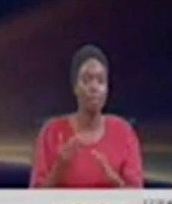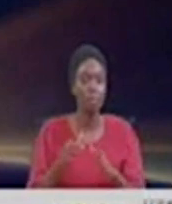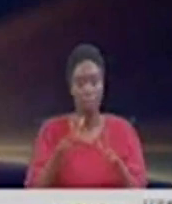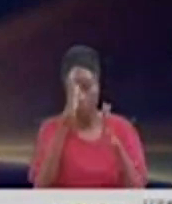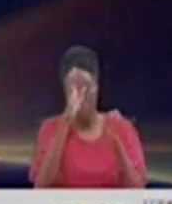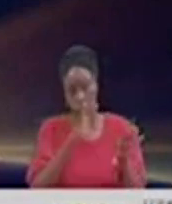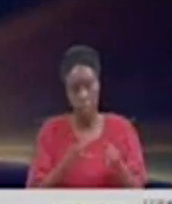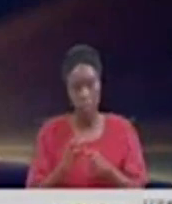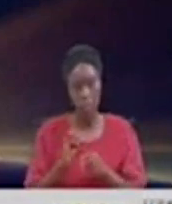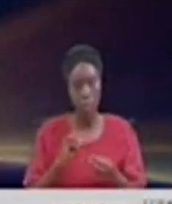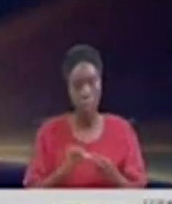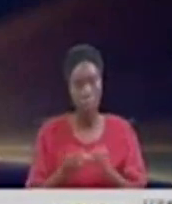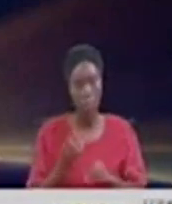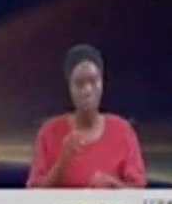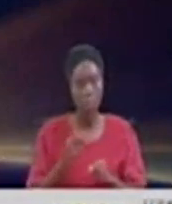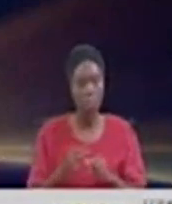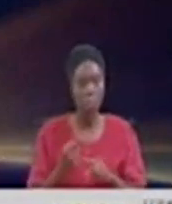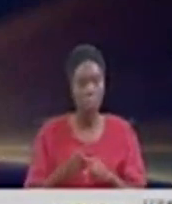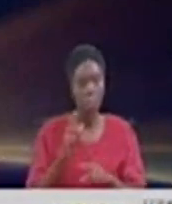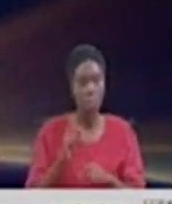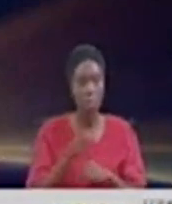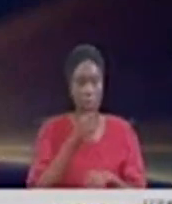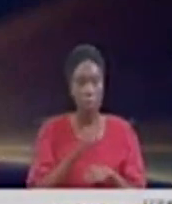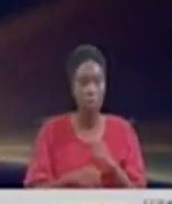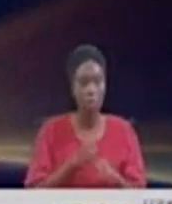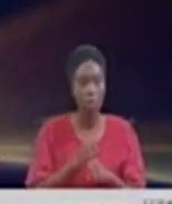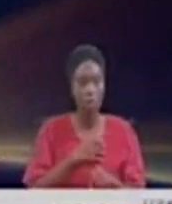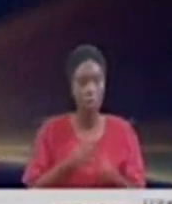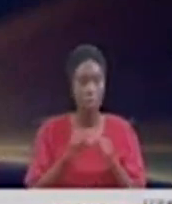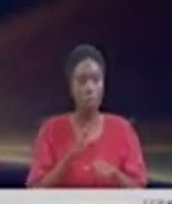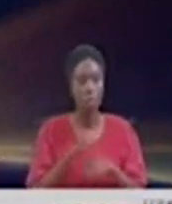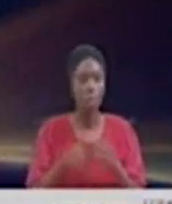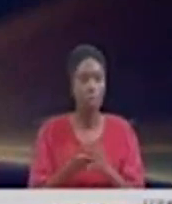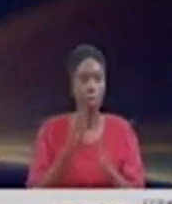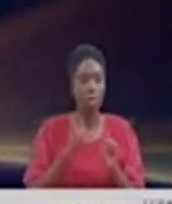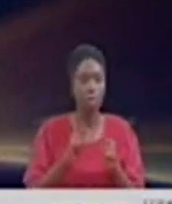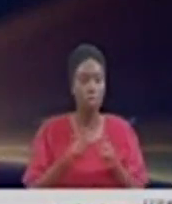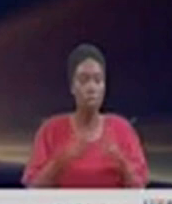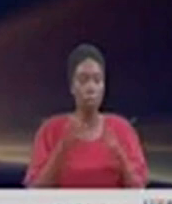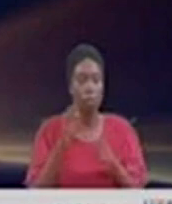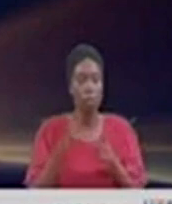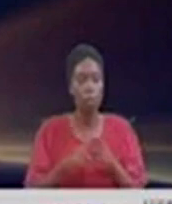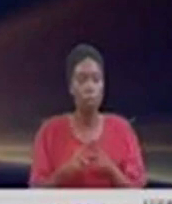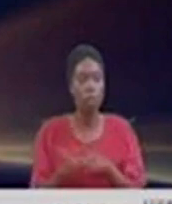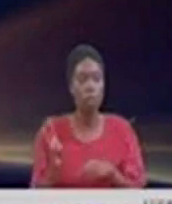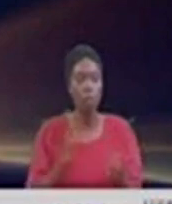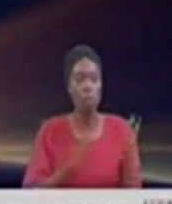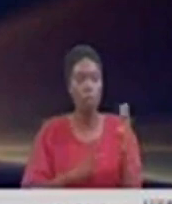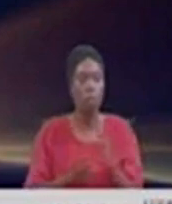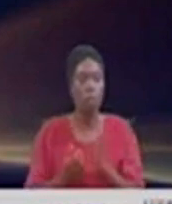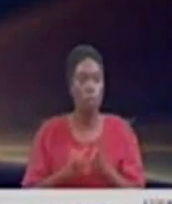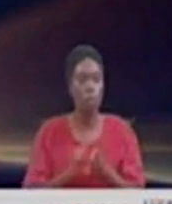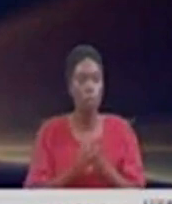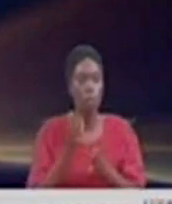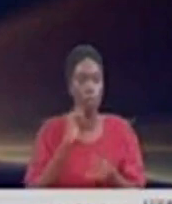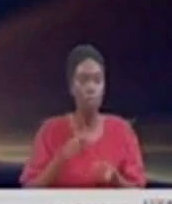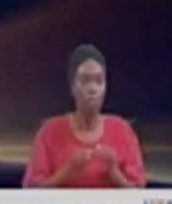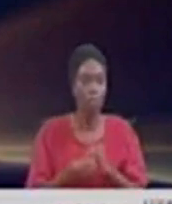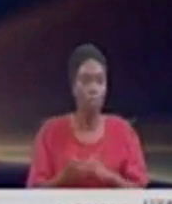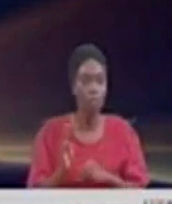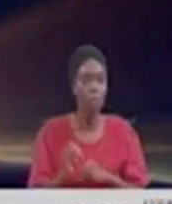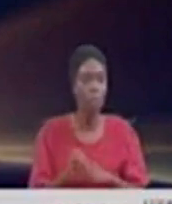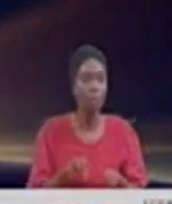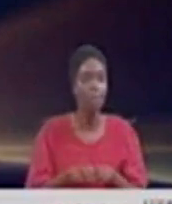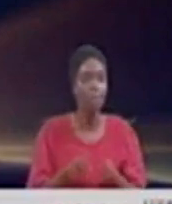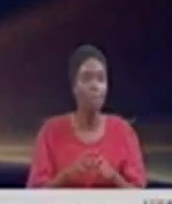according to the number of the names, from 20 years old and upward, all that were able to go forth to war, those that were numbered of